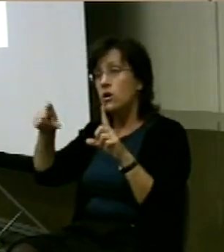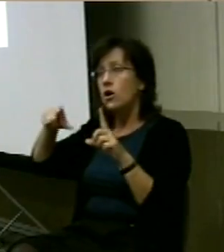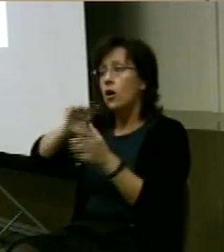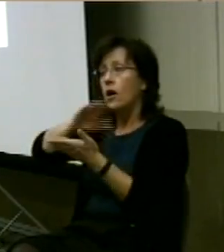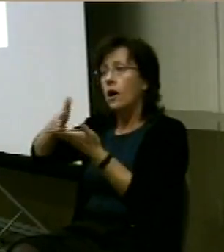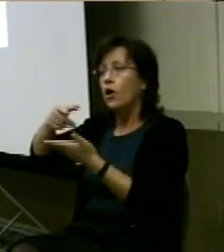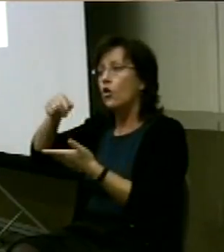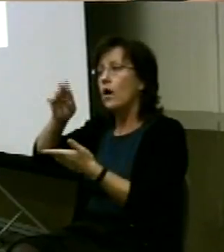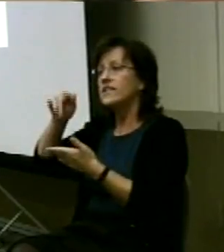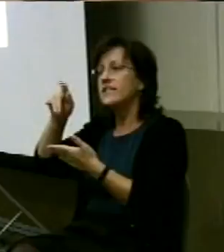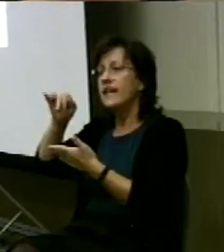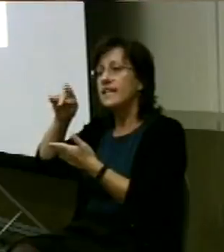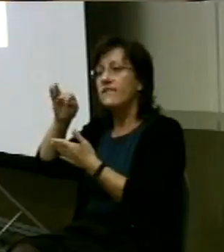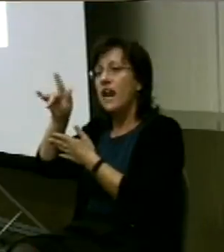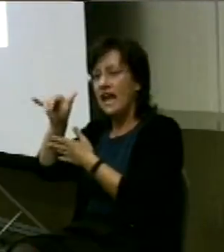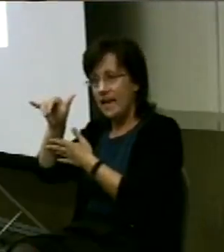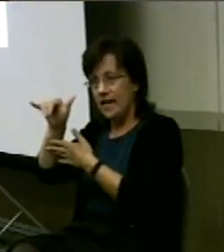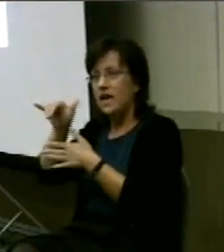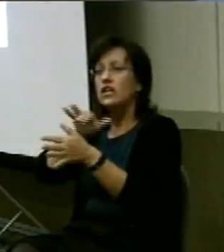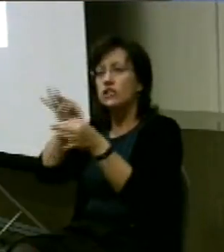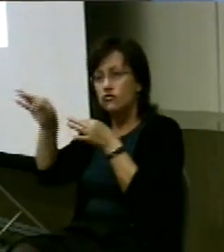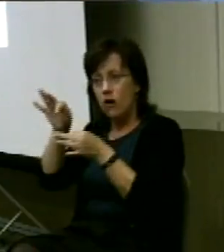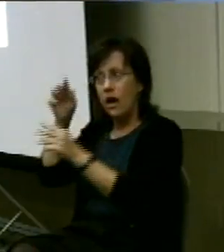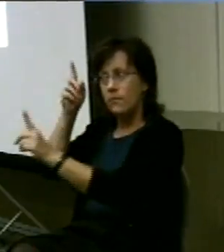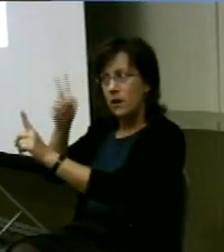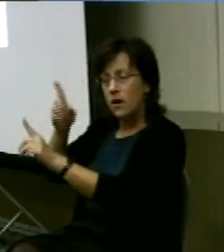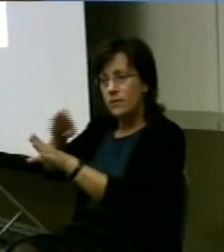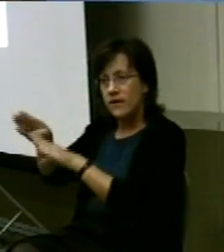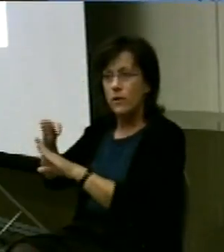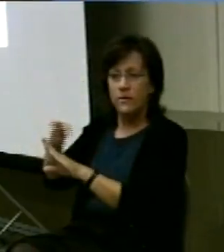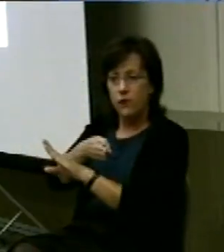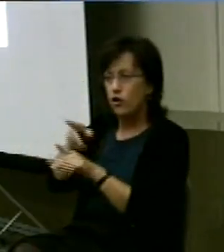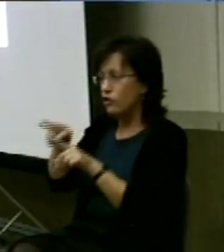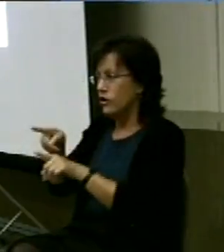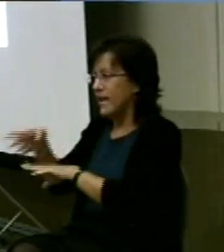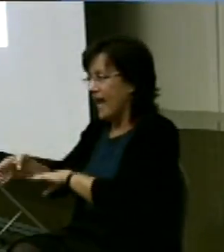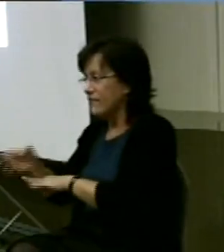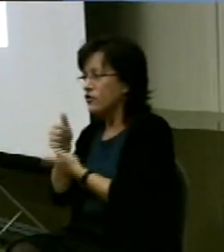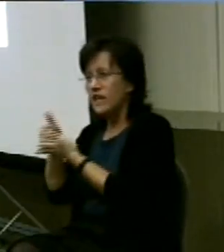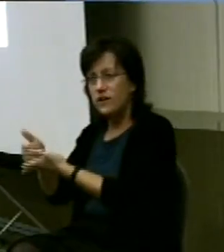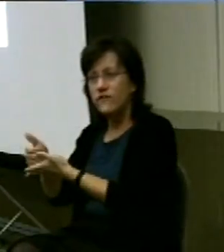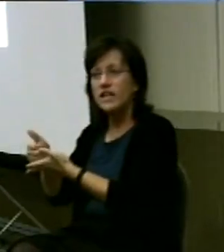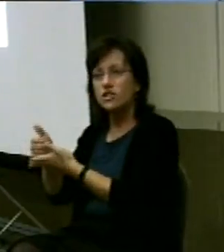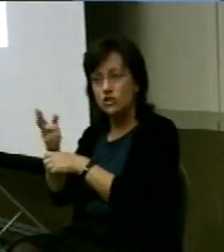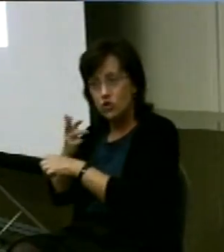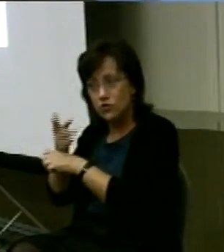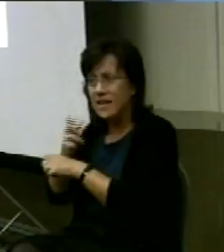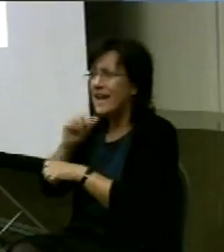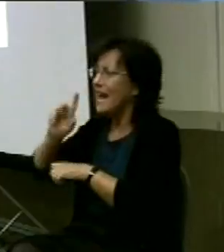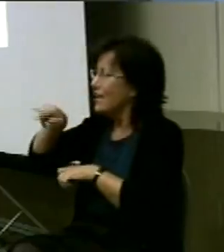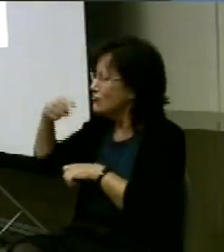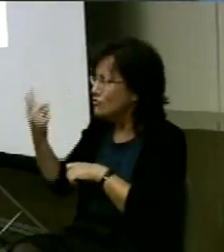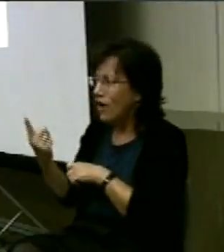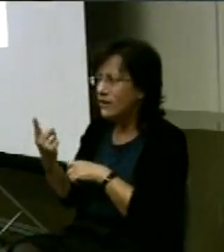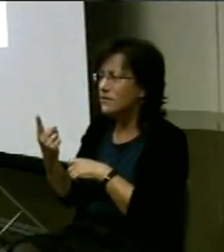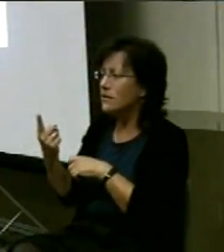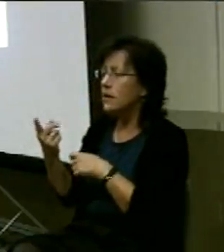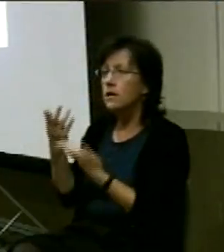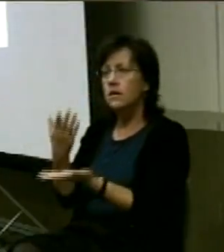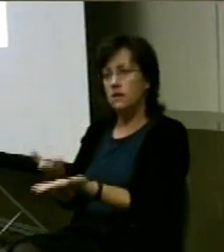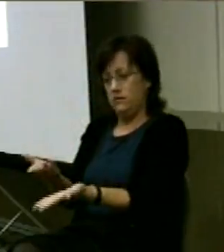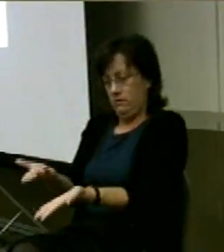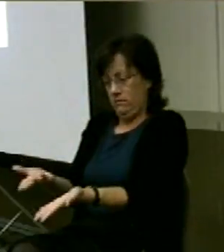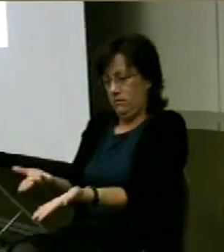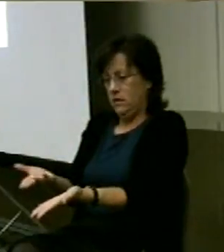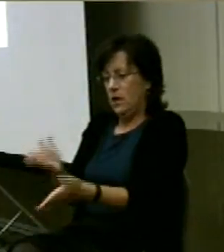the identified target behavior before, during, and after an intervention is utilized. So again, not just okay, here's our